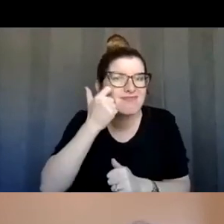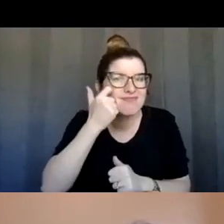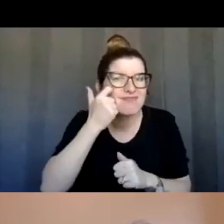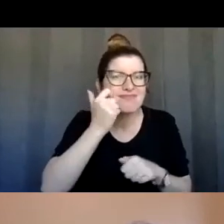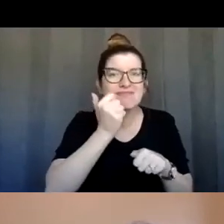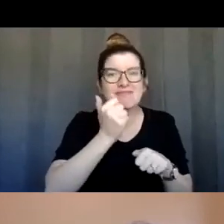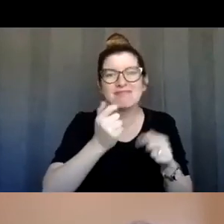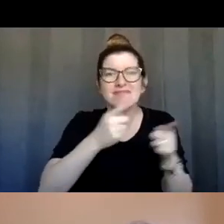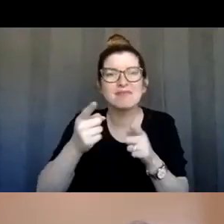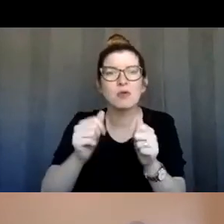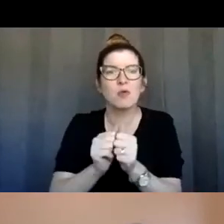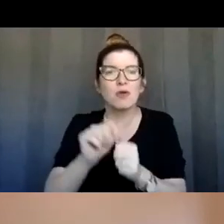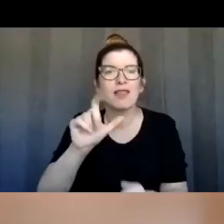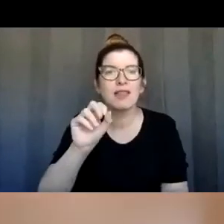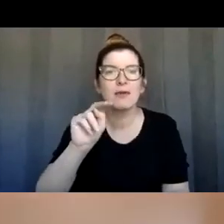and the TEP Center?